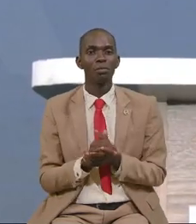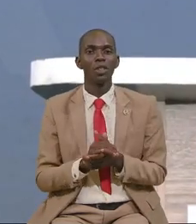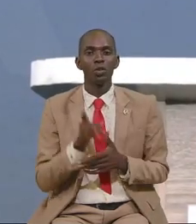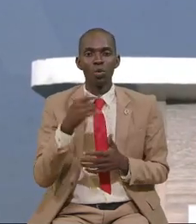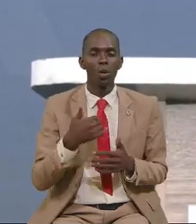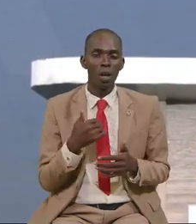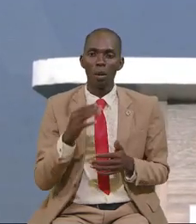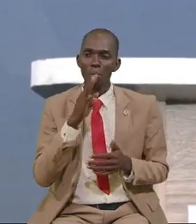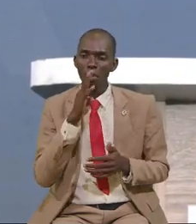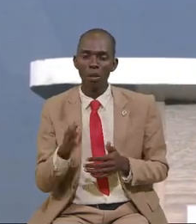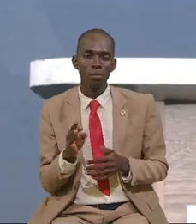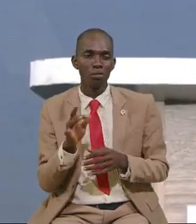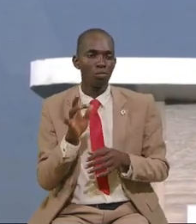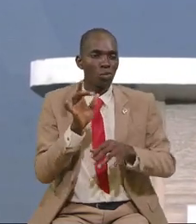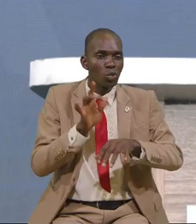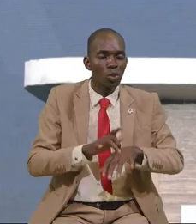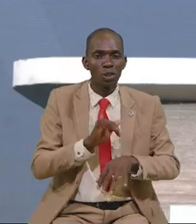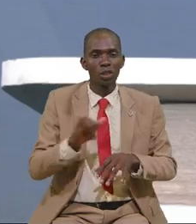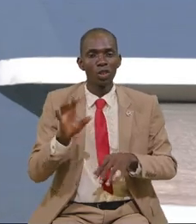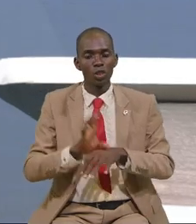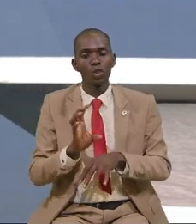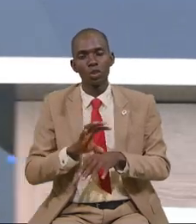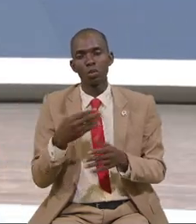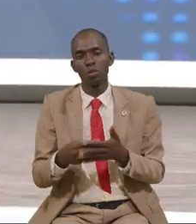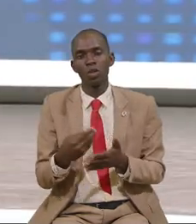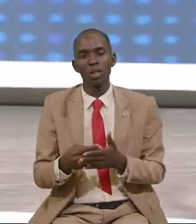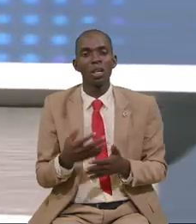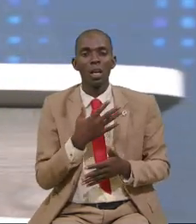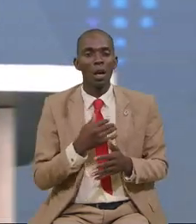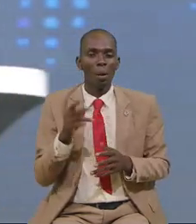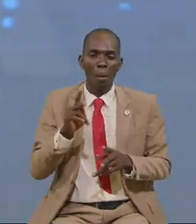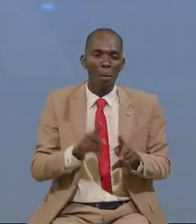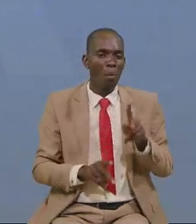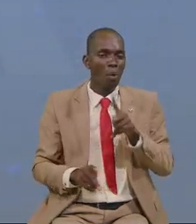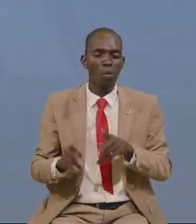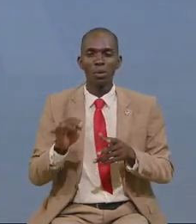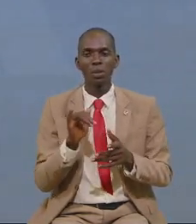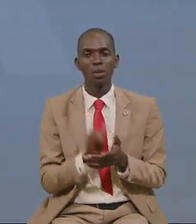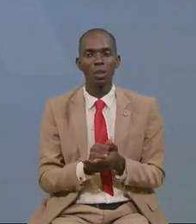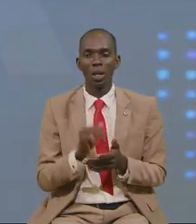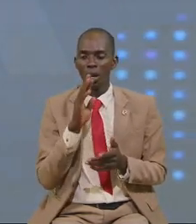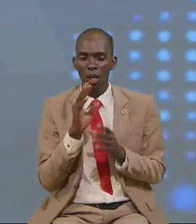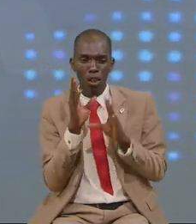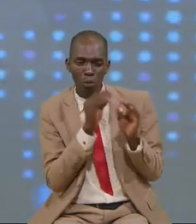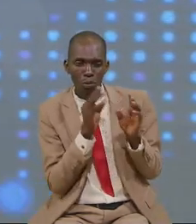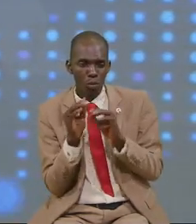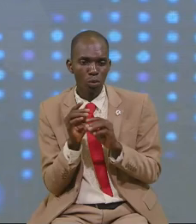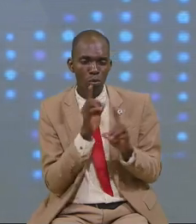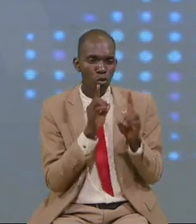tampering with church money, and people, they're gossiping and telling themselves,